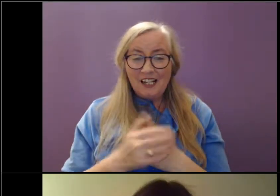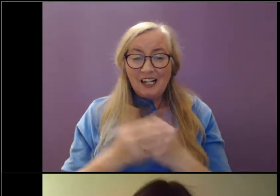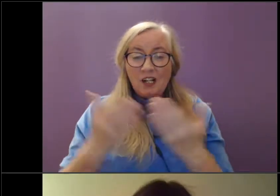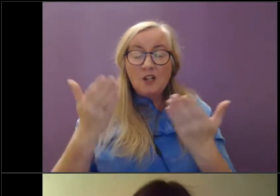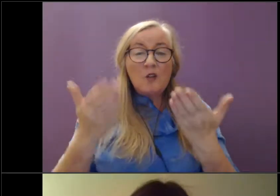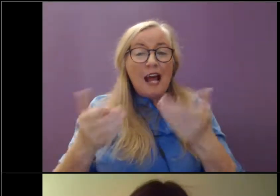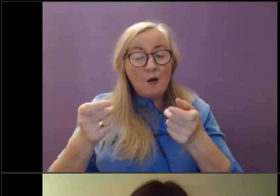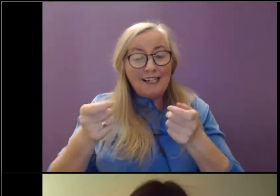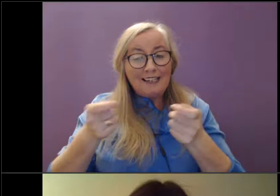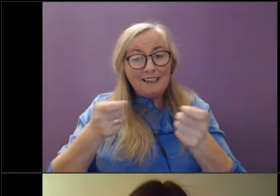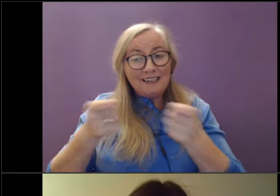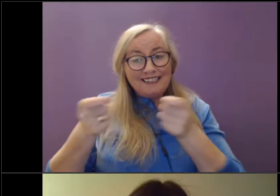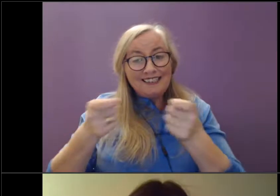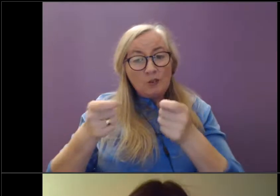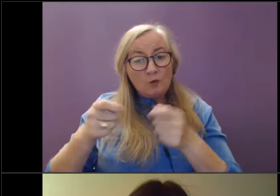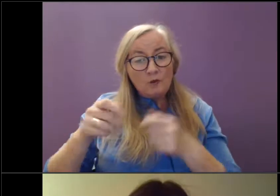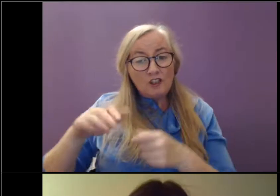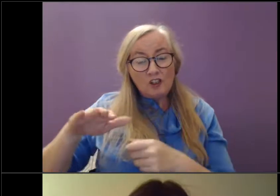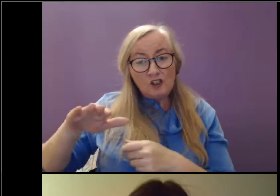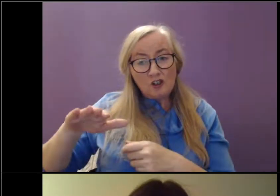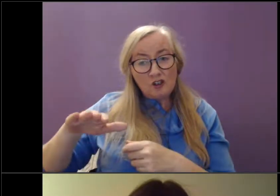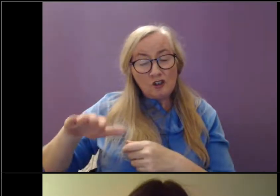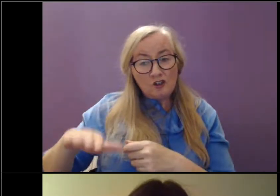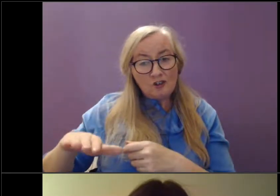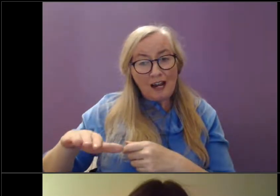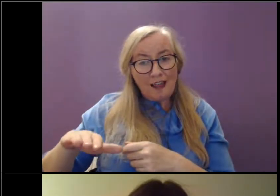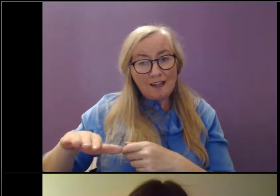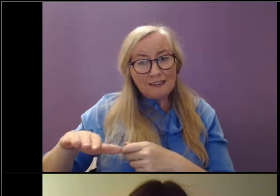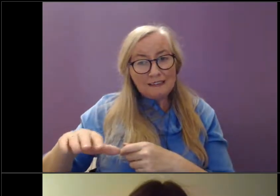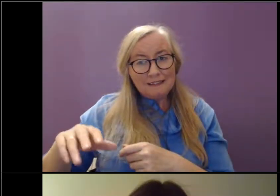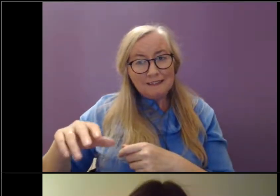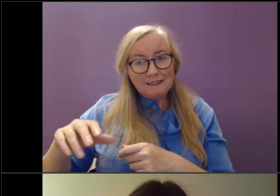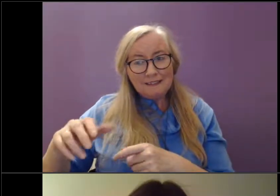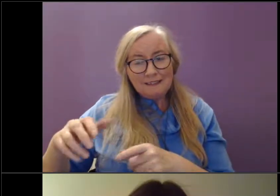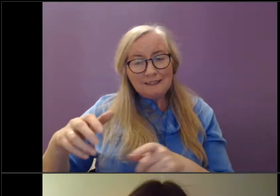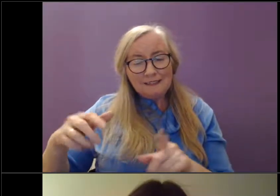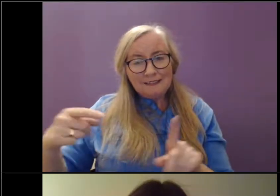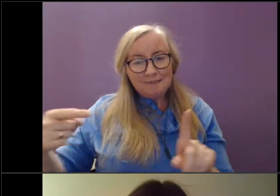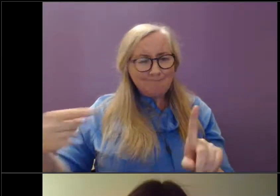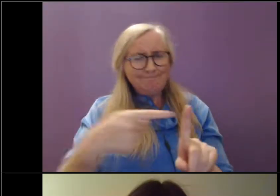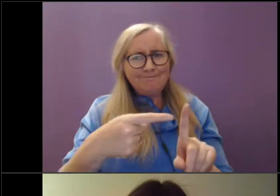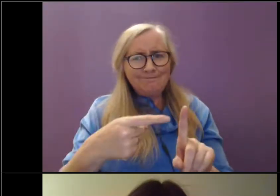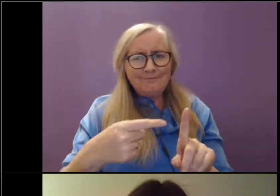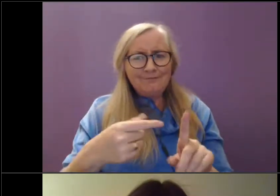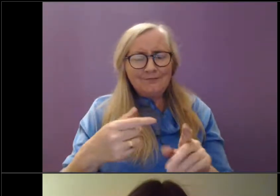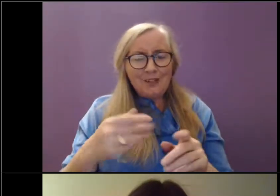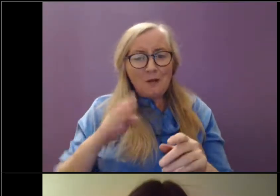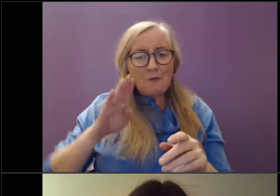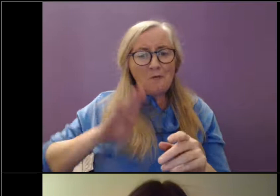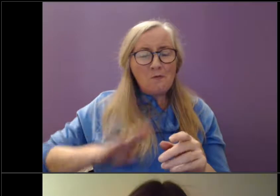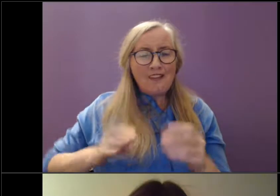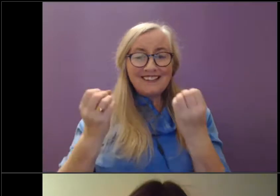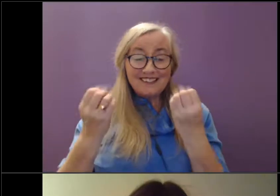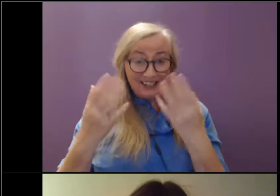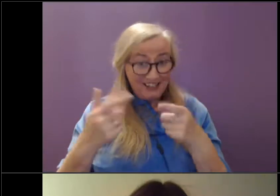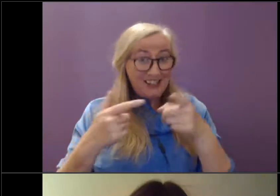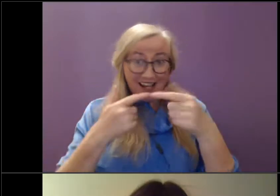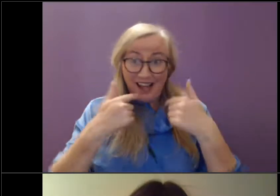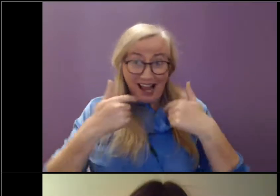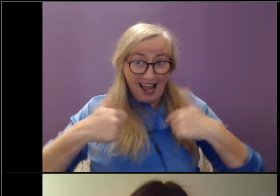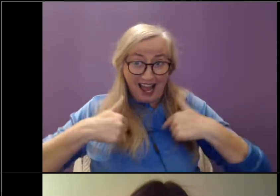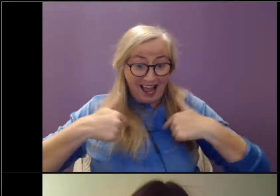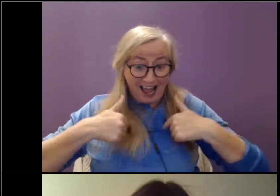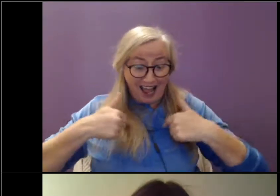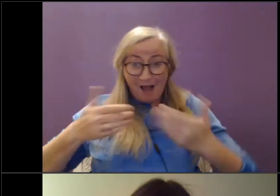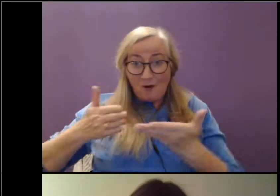child with jealousy towards a younger sibling? So I'm actually going through this at the moment. So I